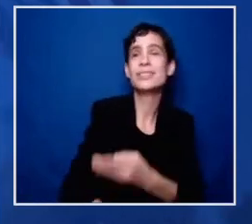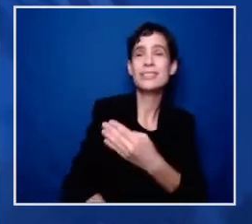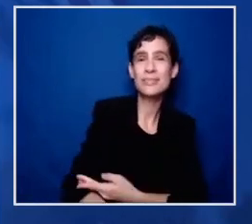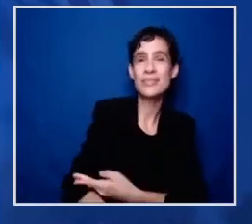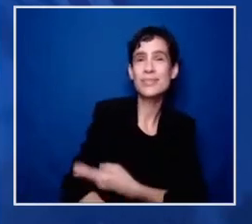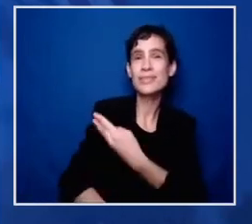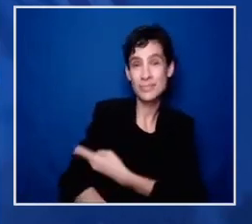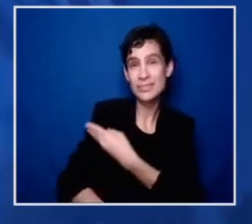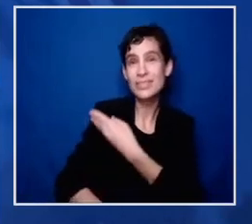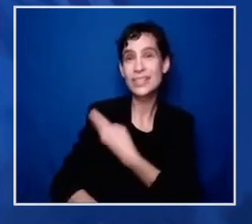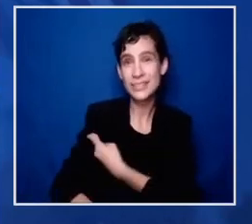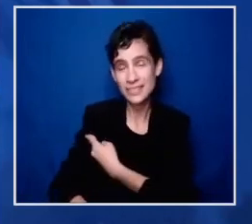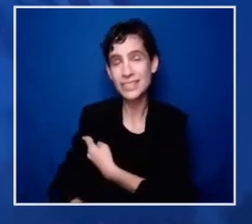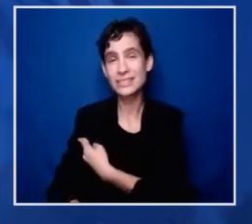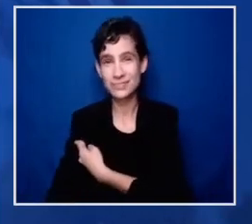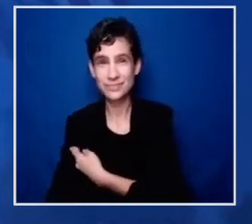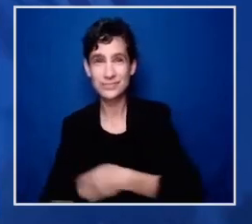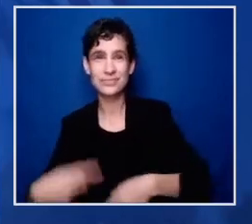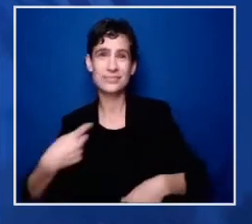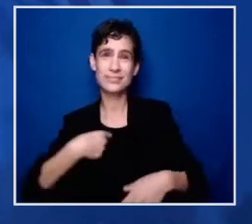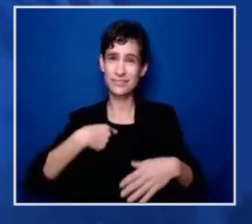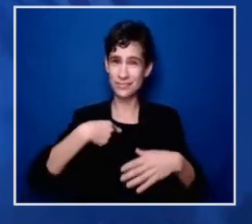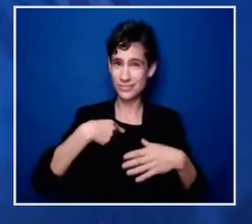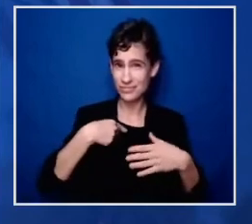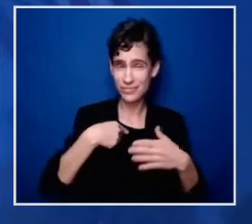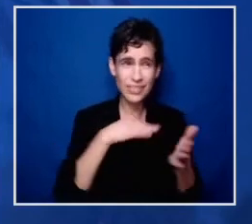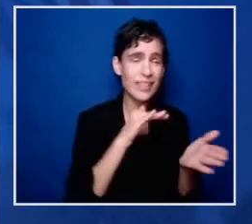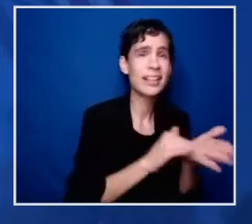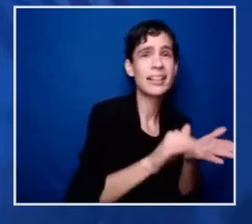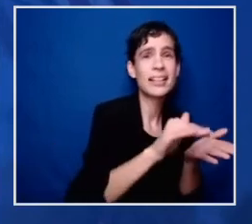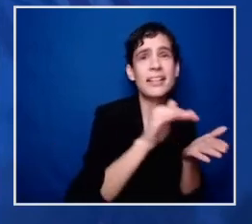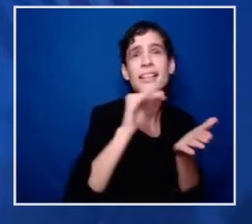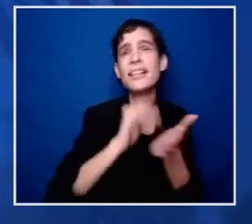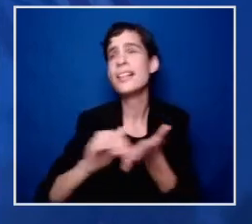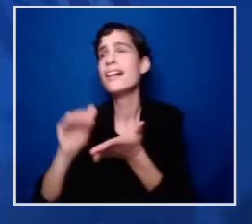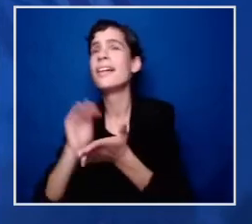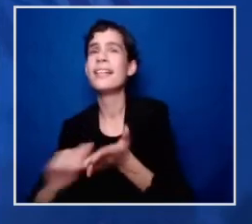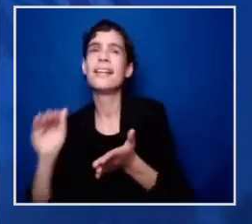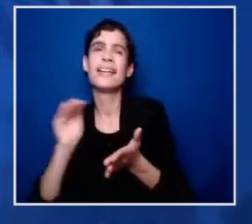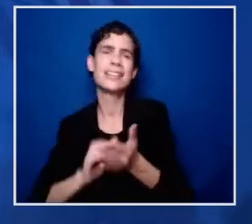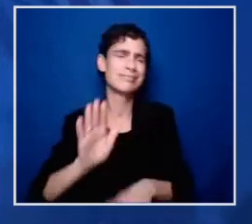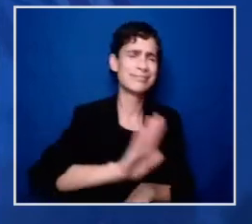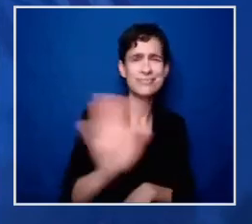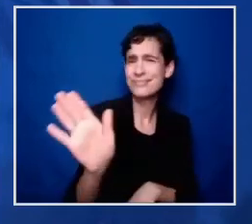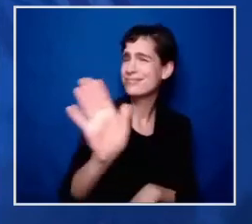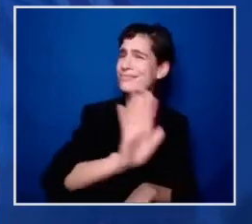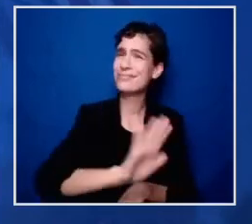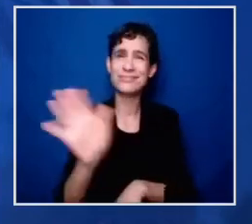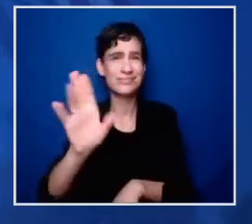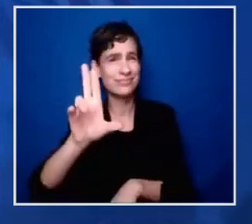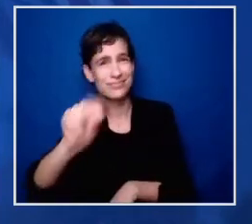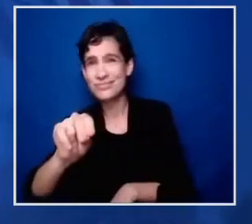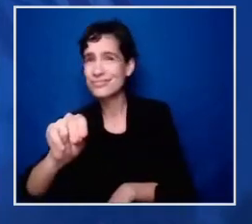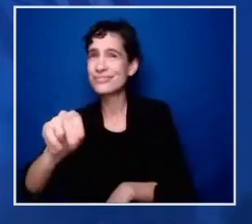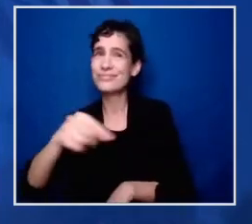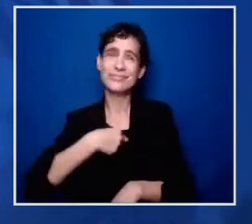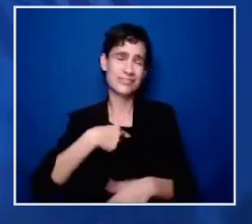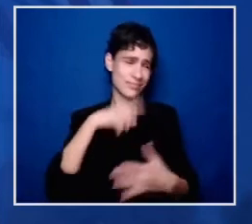Ya basta con tantas excusas. Ya no soy la ciega, por fin puedo